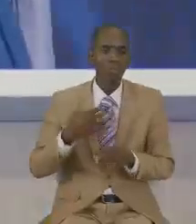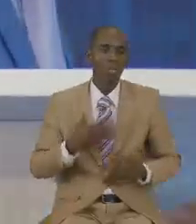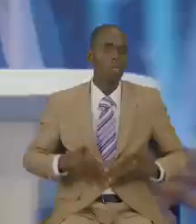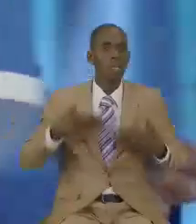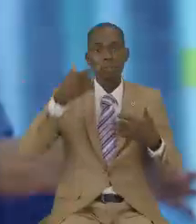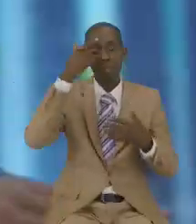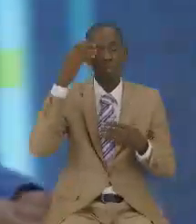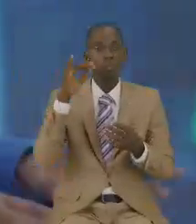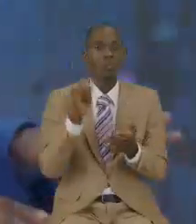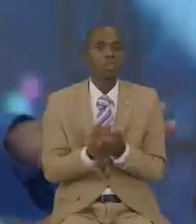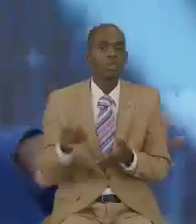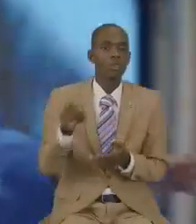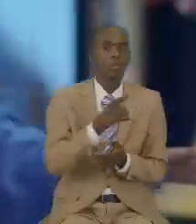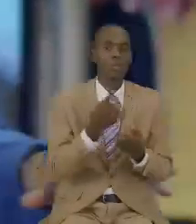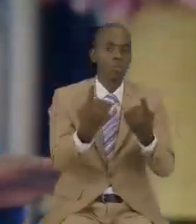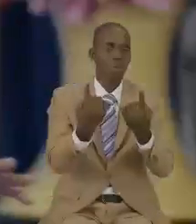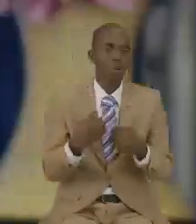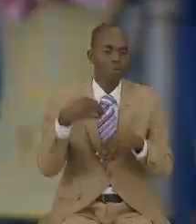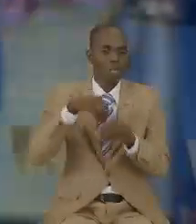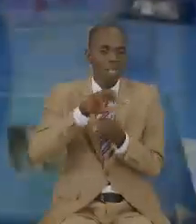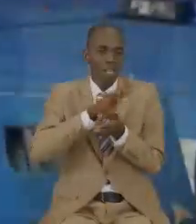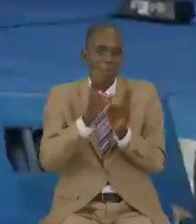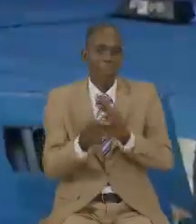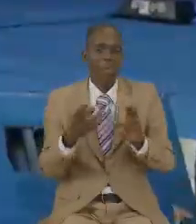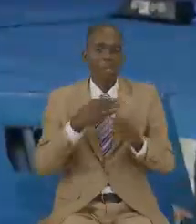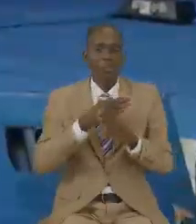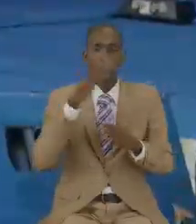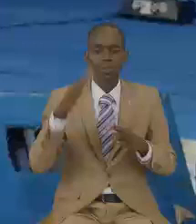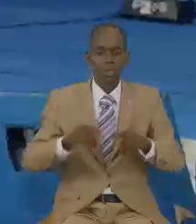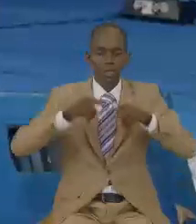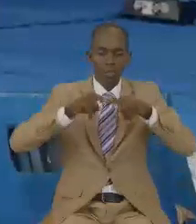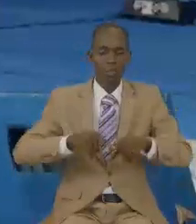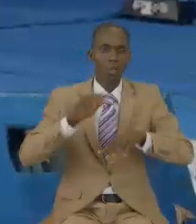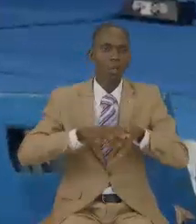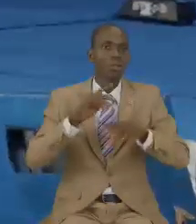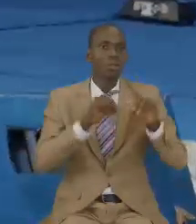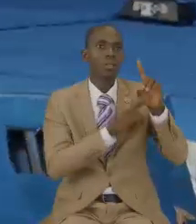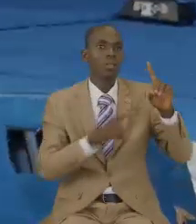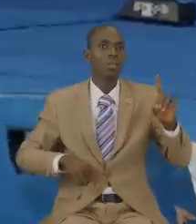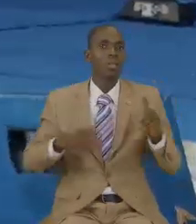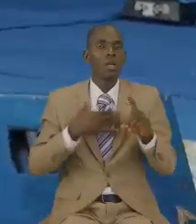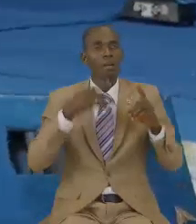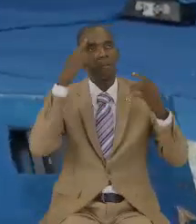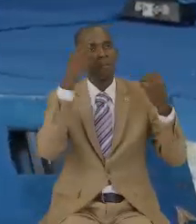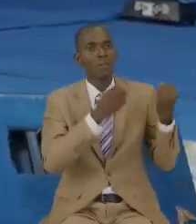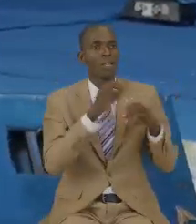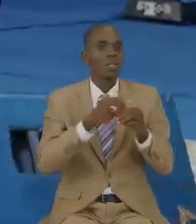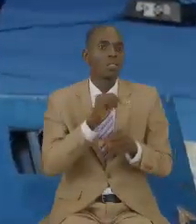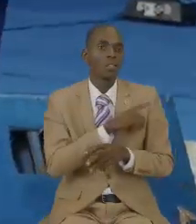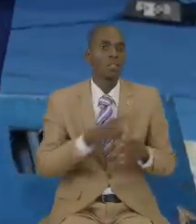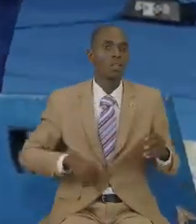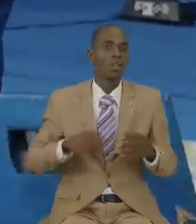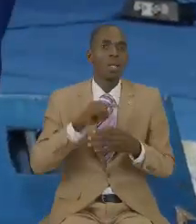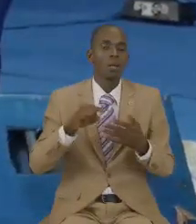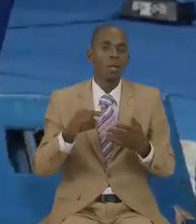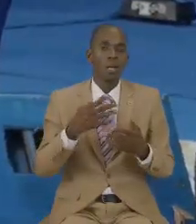that, you're coming in repentance and total reliance on the Lord and faith in the Lord. And more goodness of the